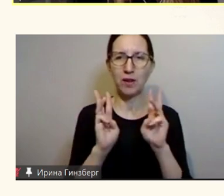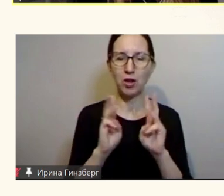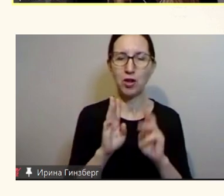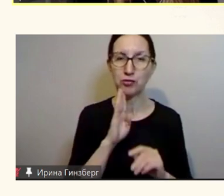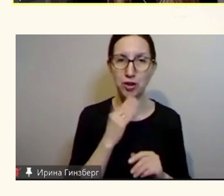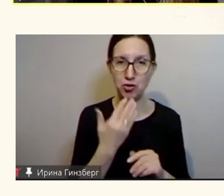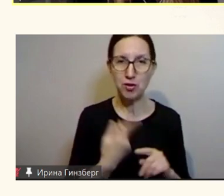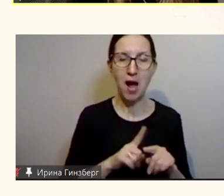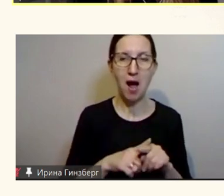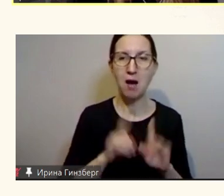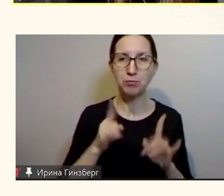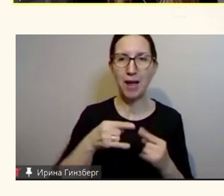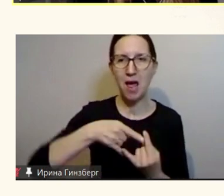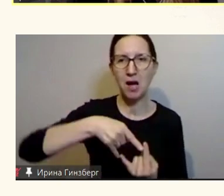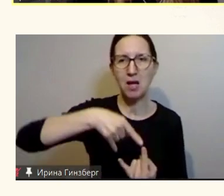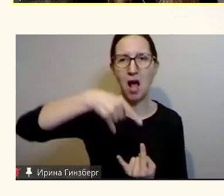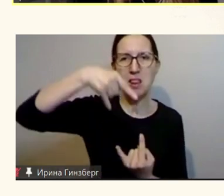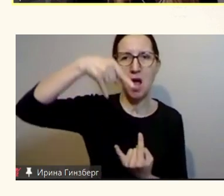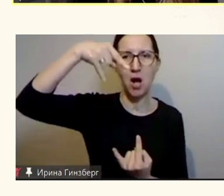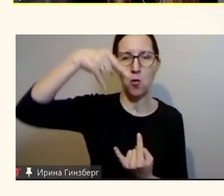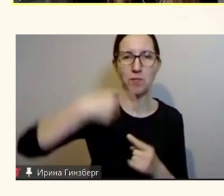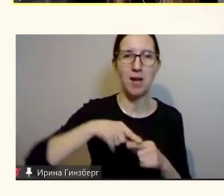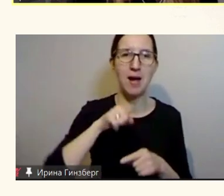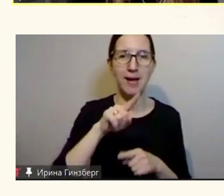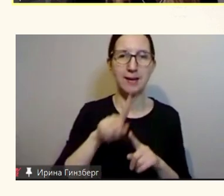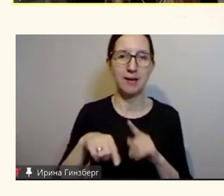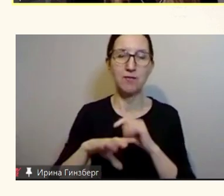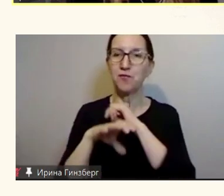very last image of the opera.